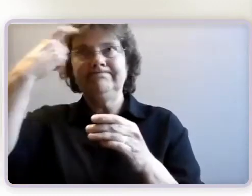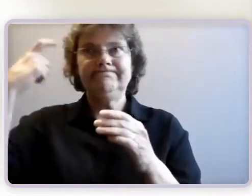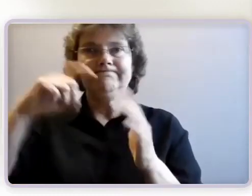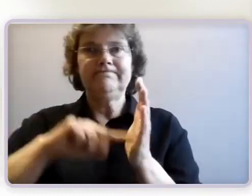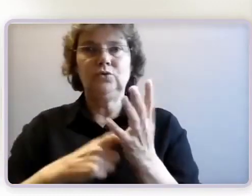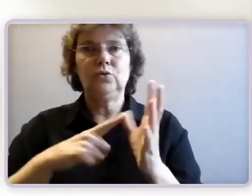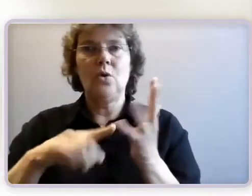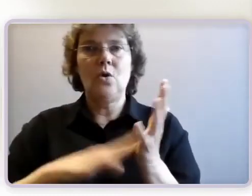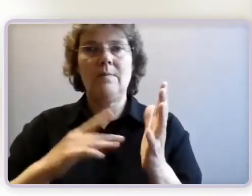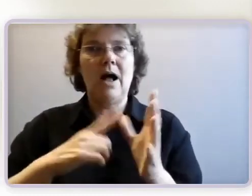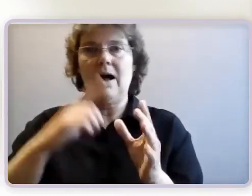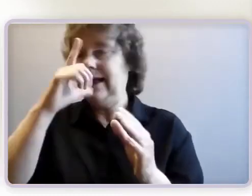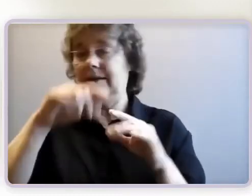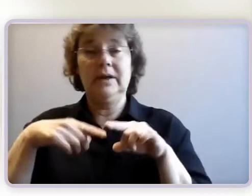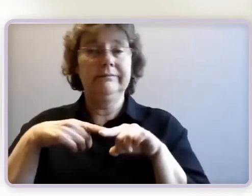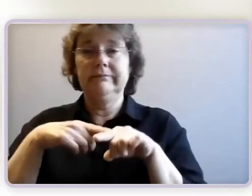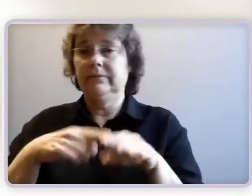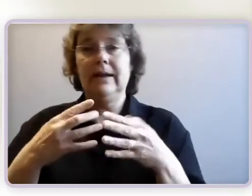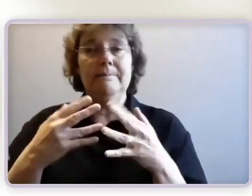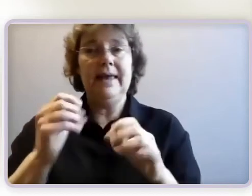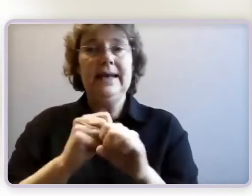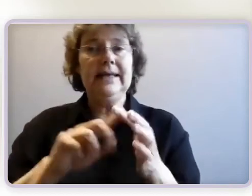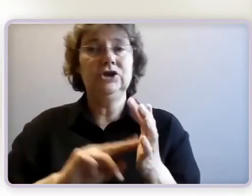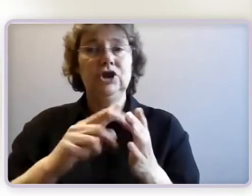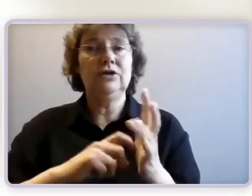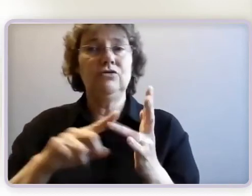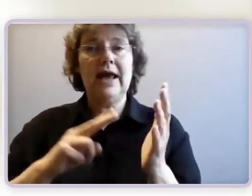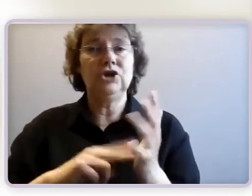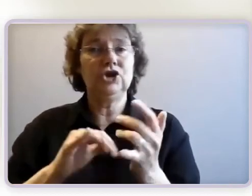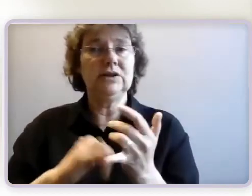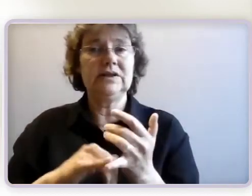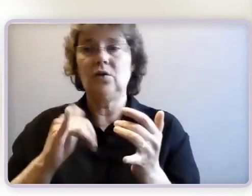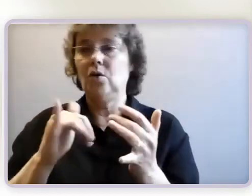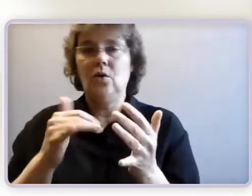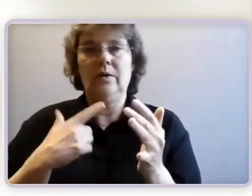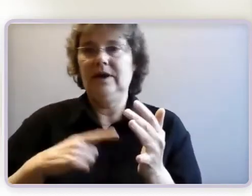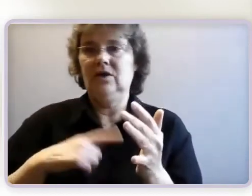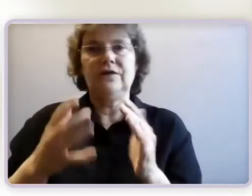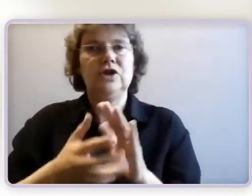intergenerational trauma or as a result of stolen generation or colonisation.